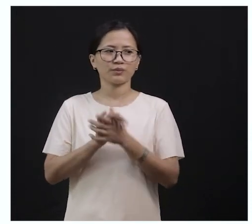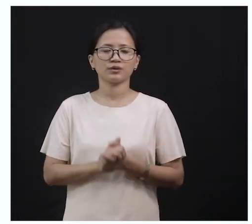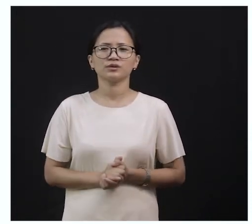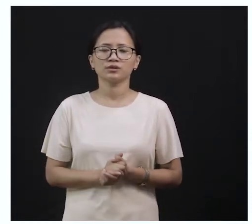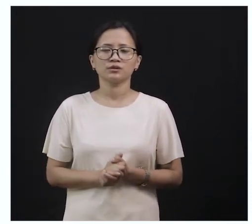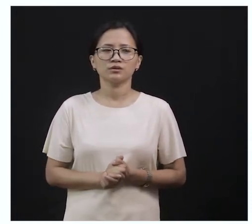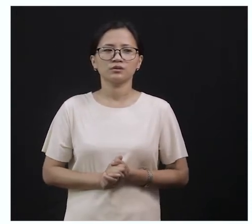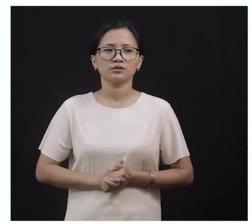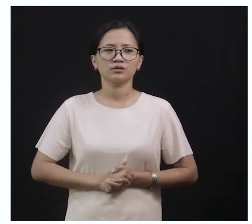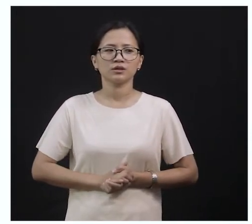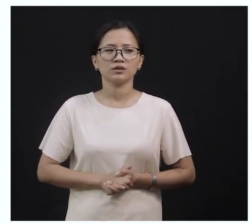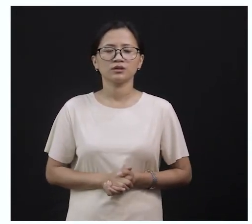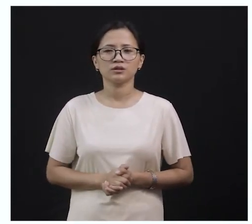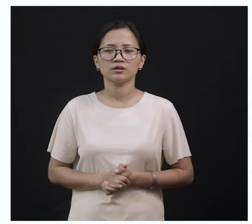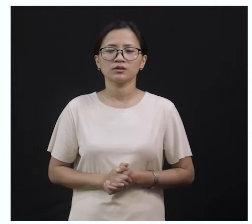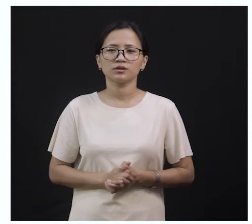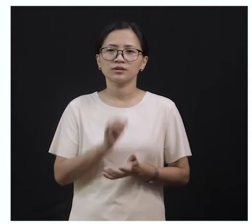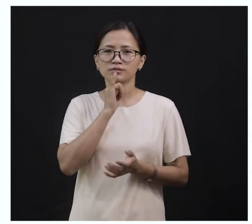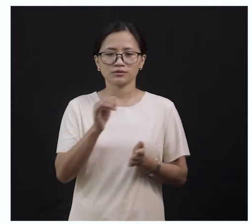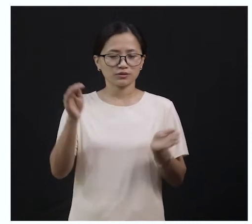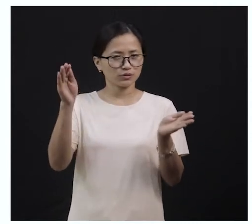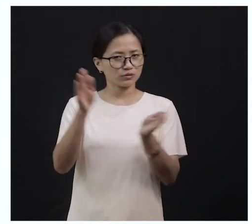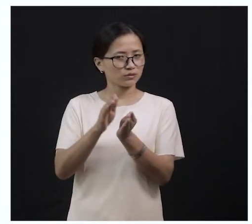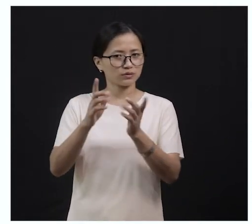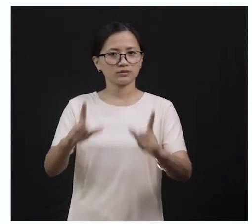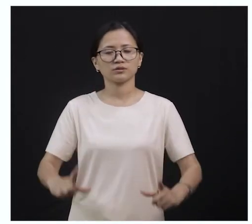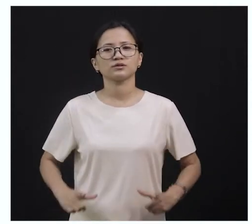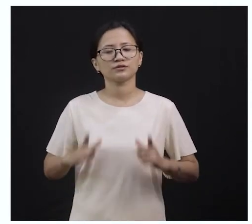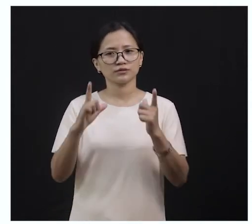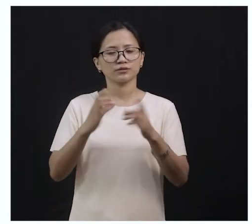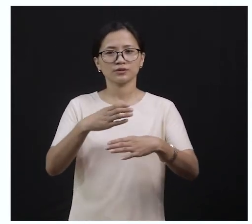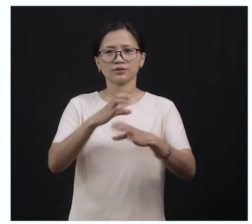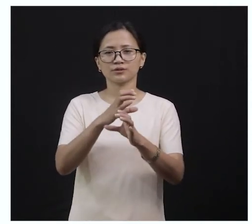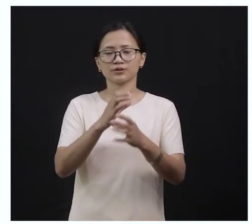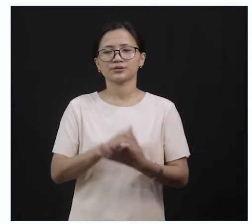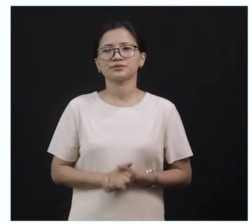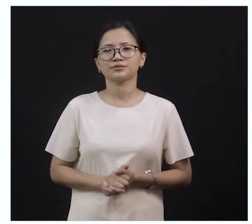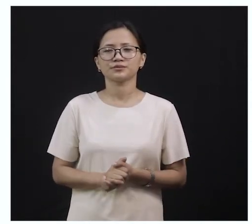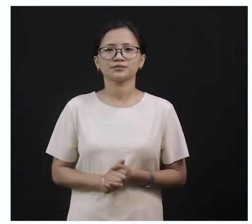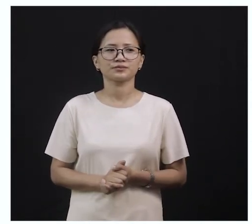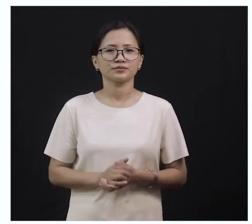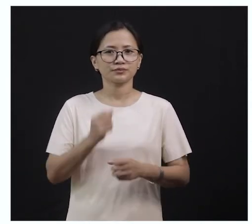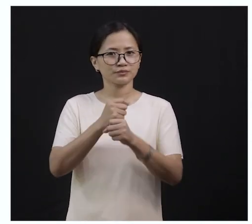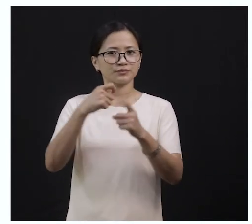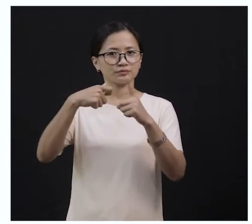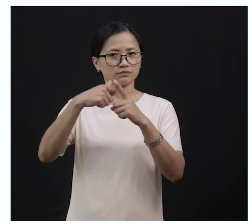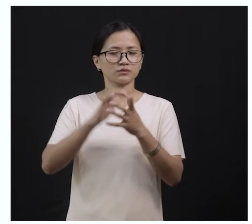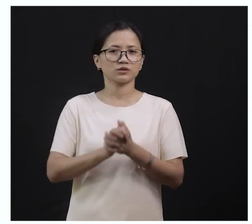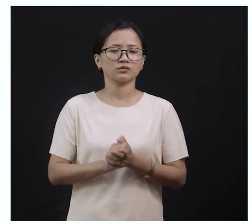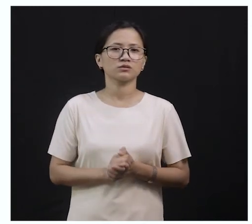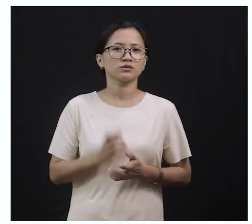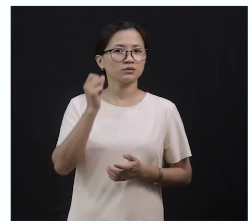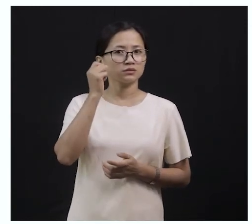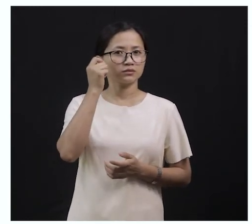M-A-Y-F-L-Y, fly. Mayfly is the shortest living creature, okay? This is a GK for all of us, so we